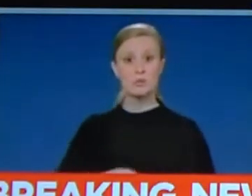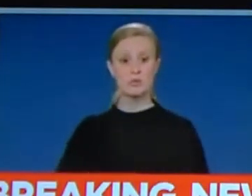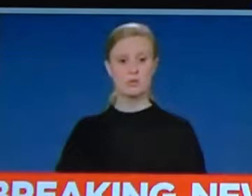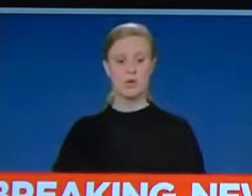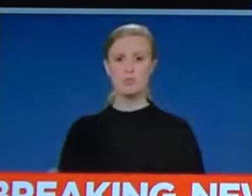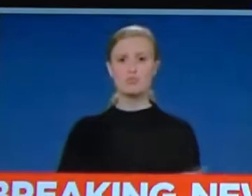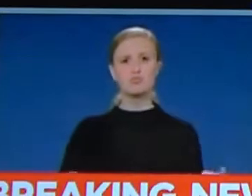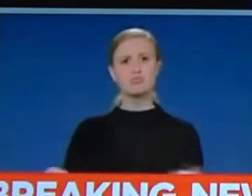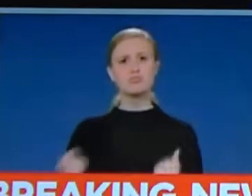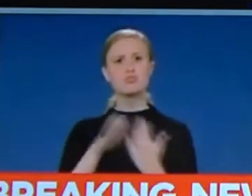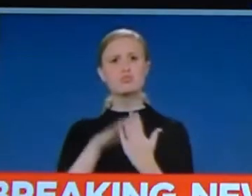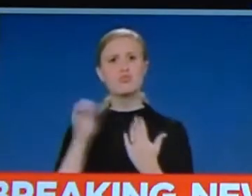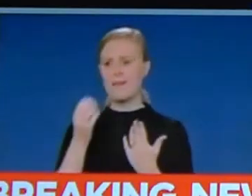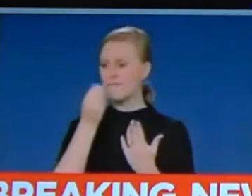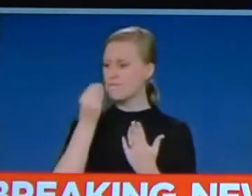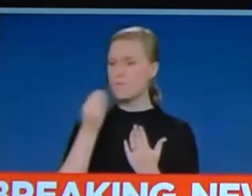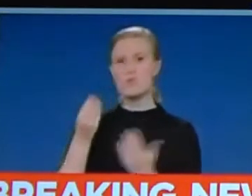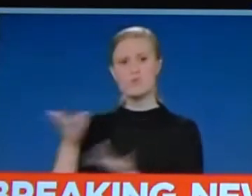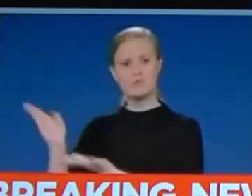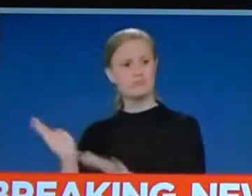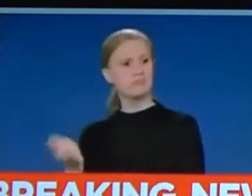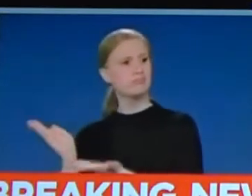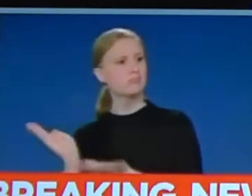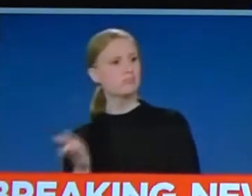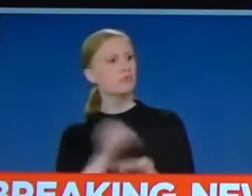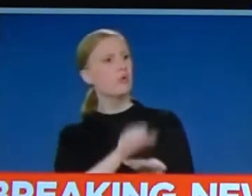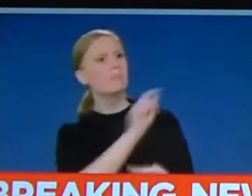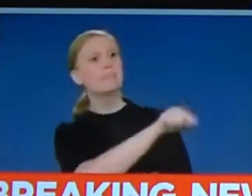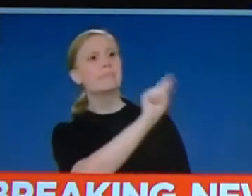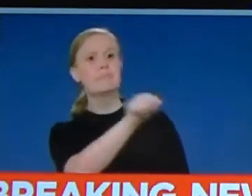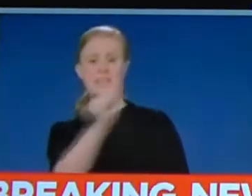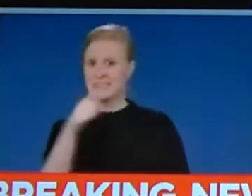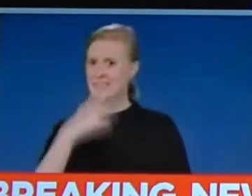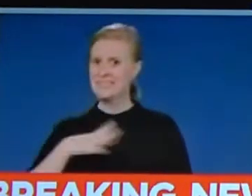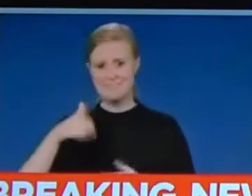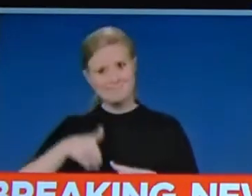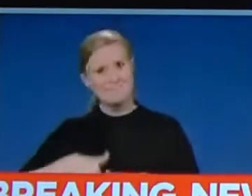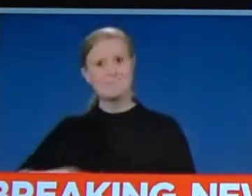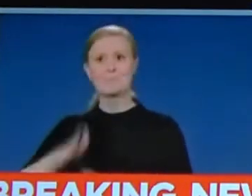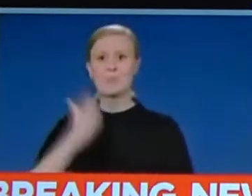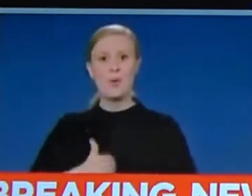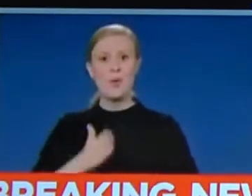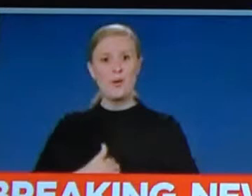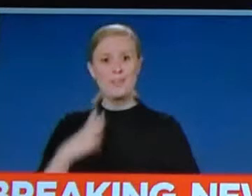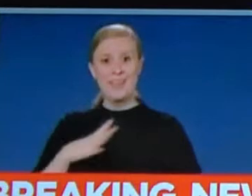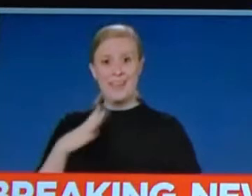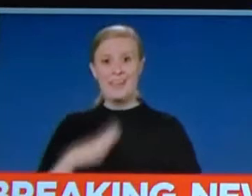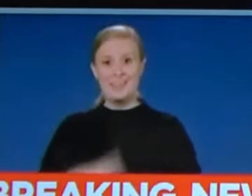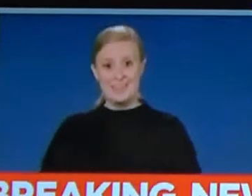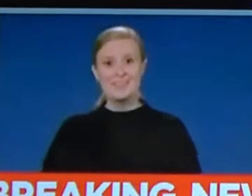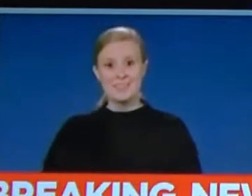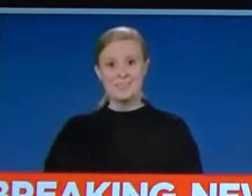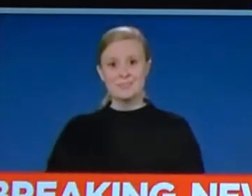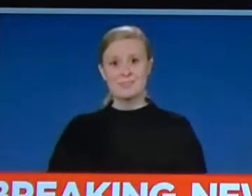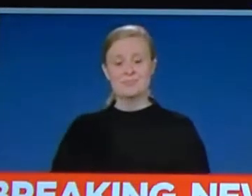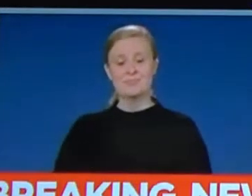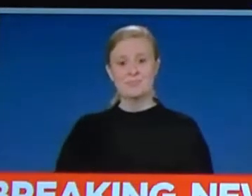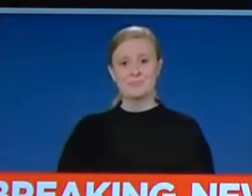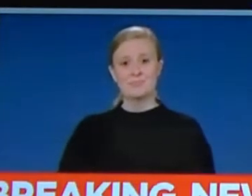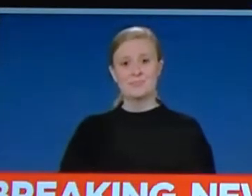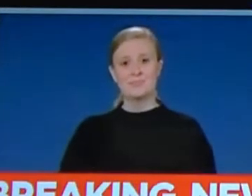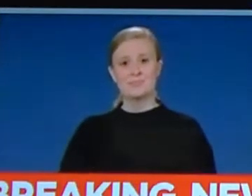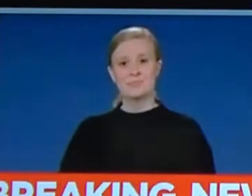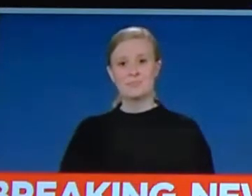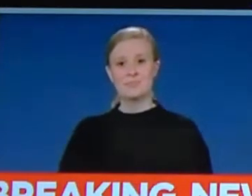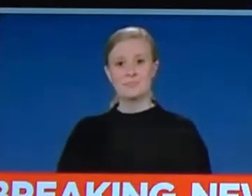to supermarkets and ensure the supplies continue to run. If you have a job in this economy, then that's